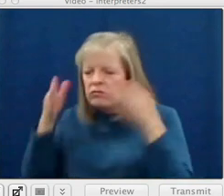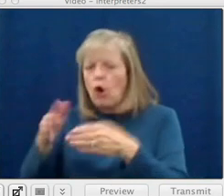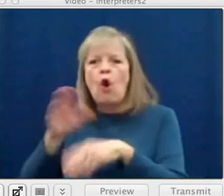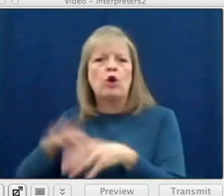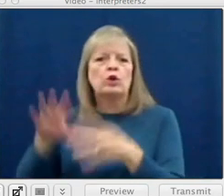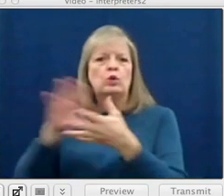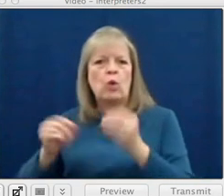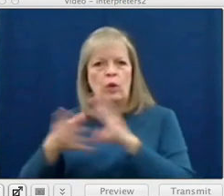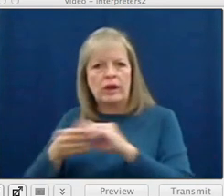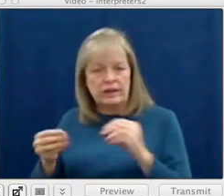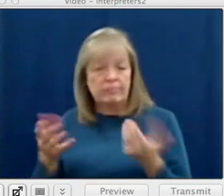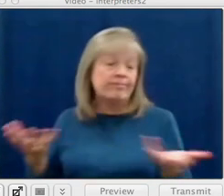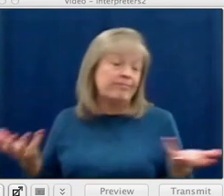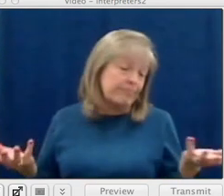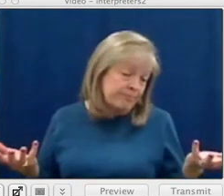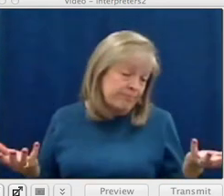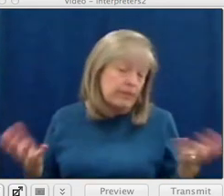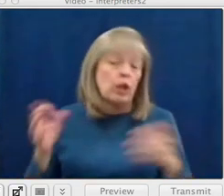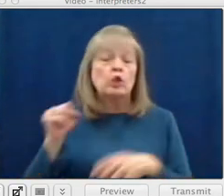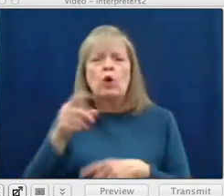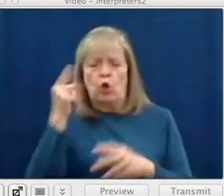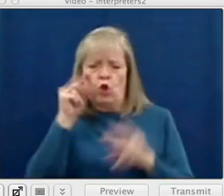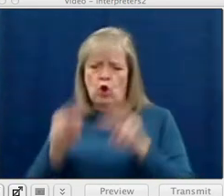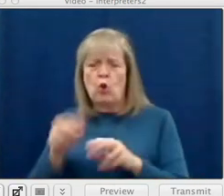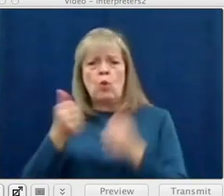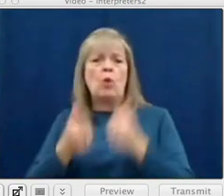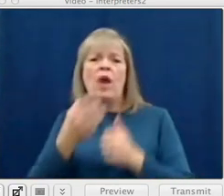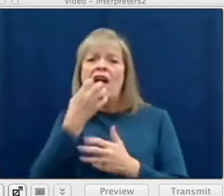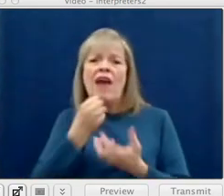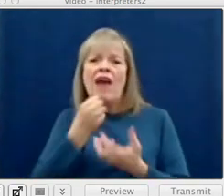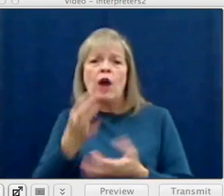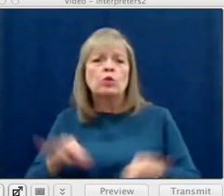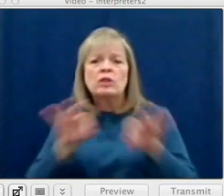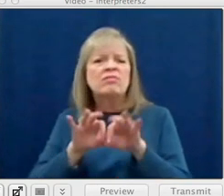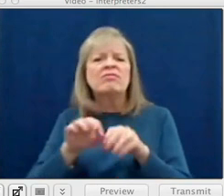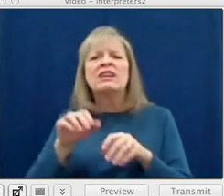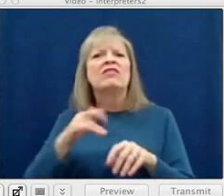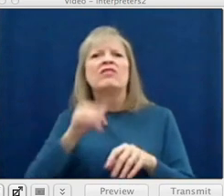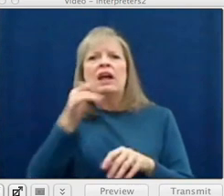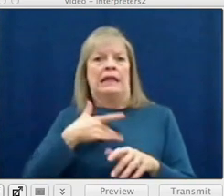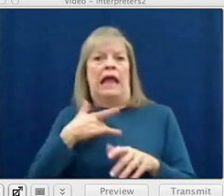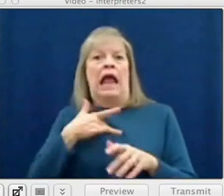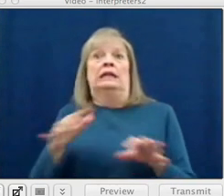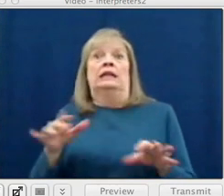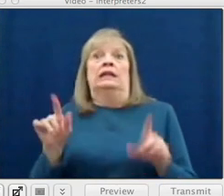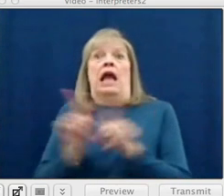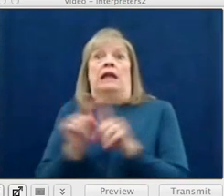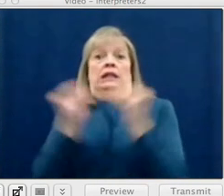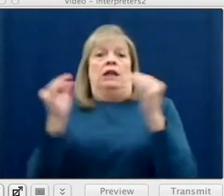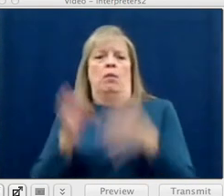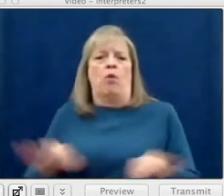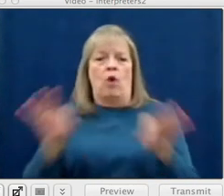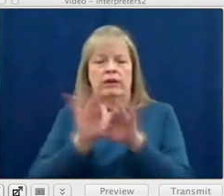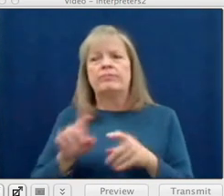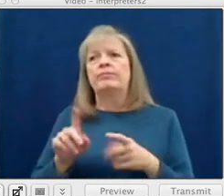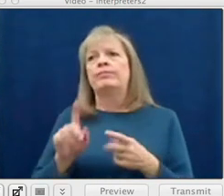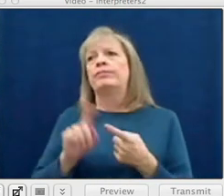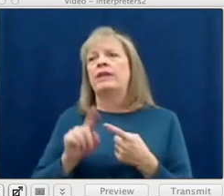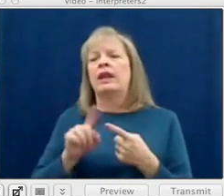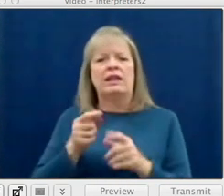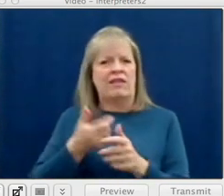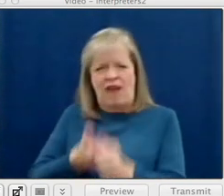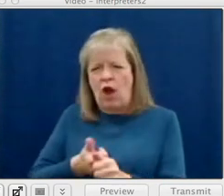being deprioritized here is fidelity, truthfulness, right? And but what's being valued